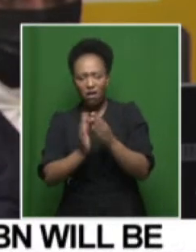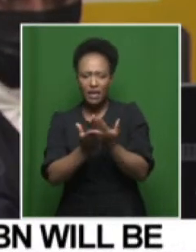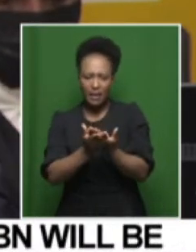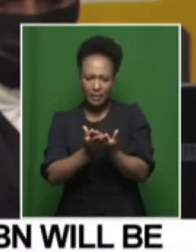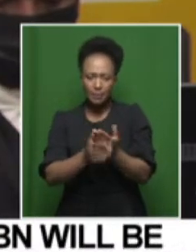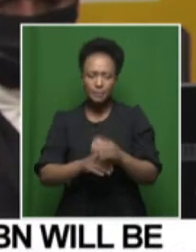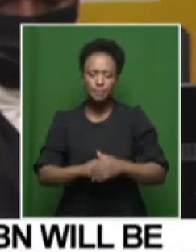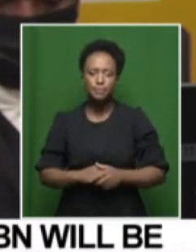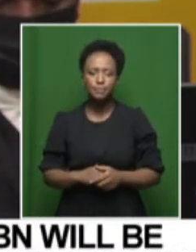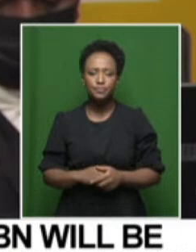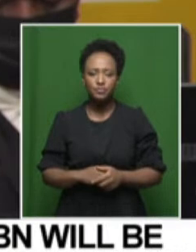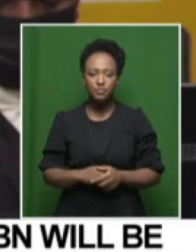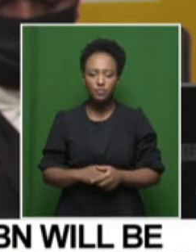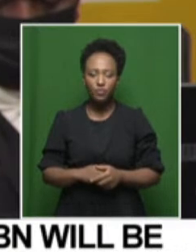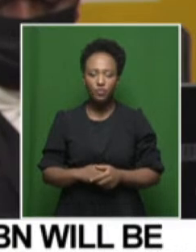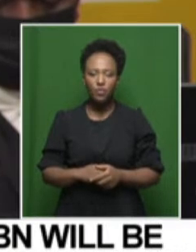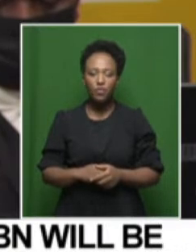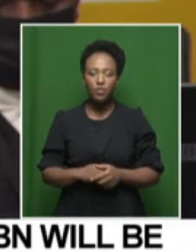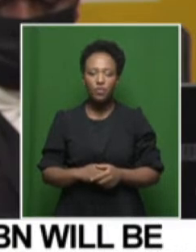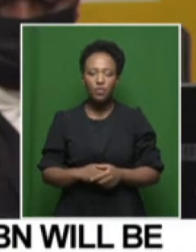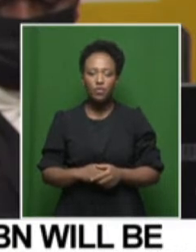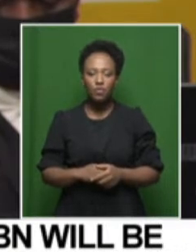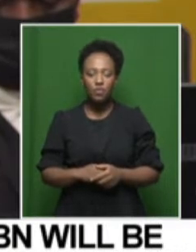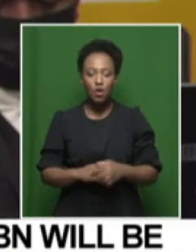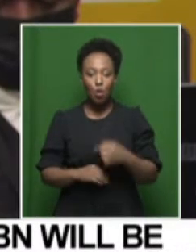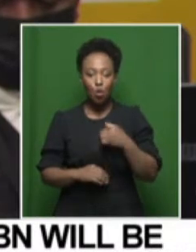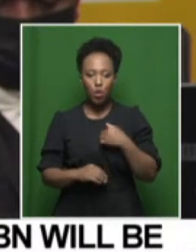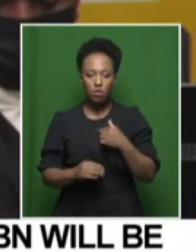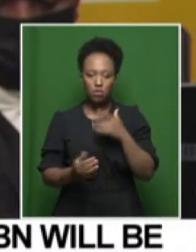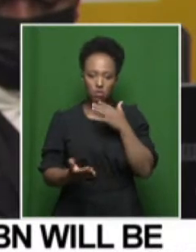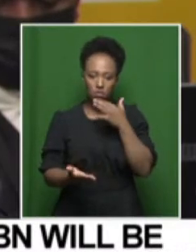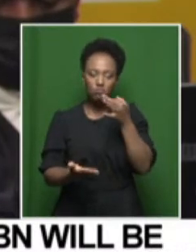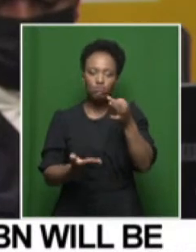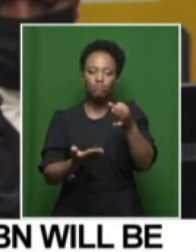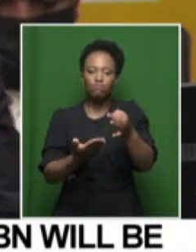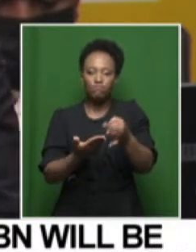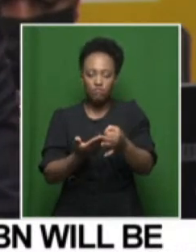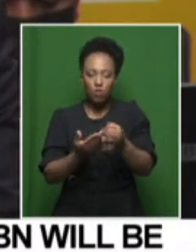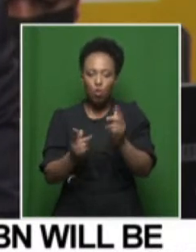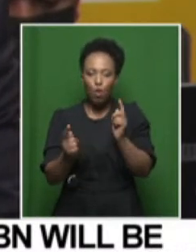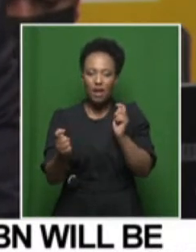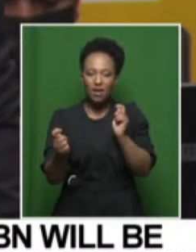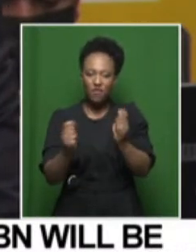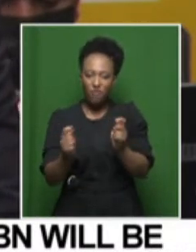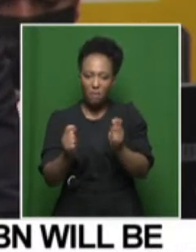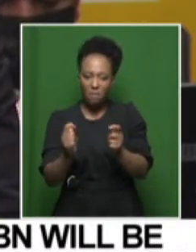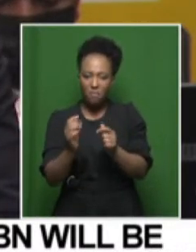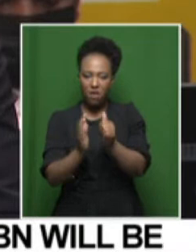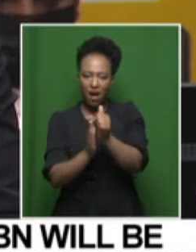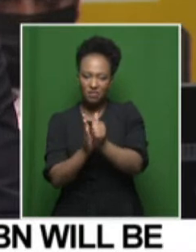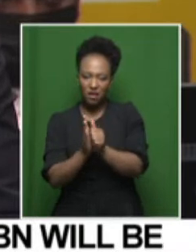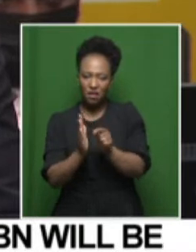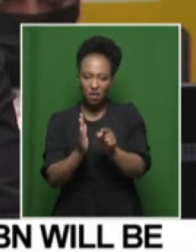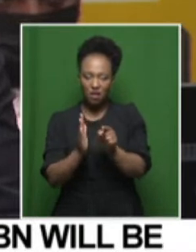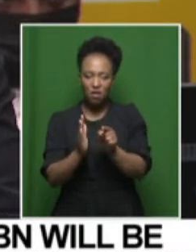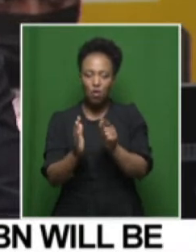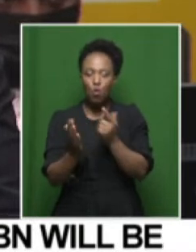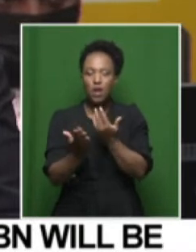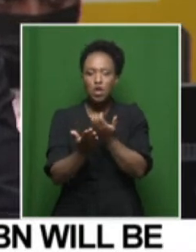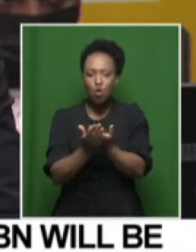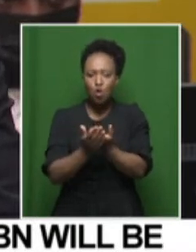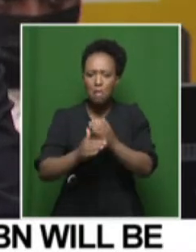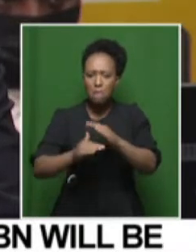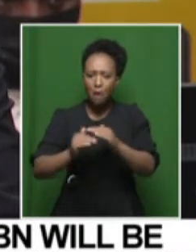In this regard, we are refining proposal for an expanded reform agenda to shift our economy towards a higher